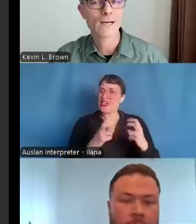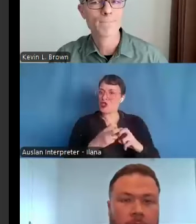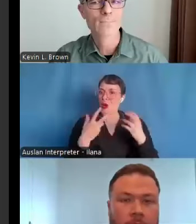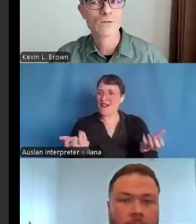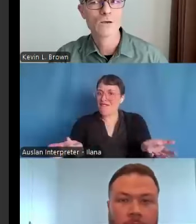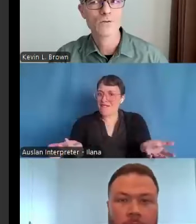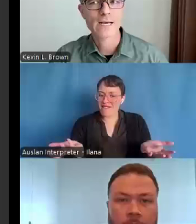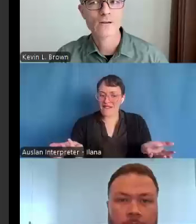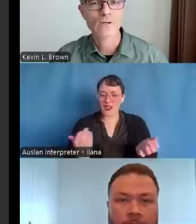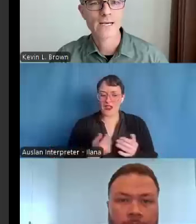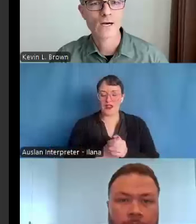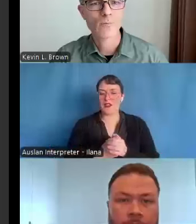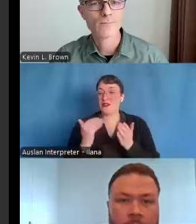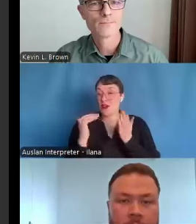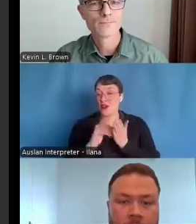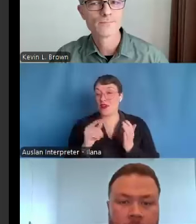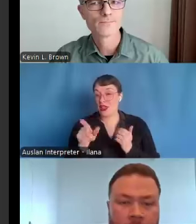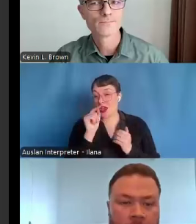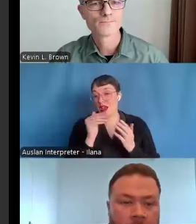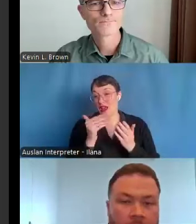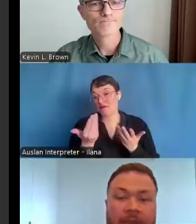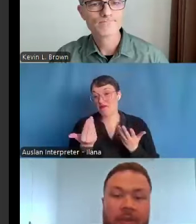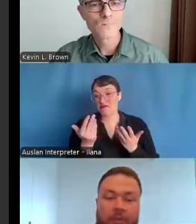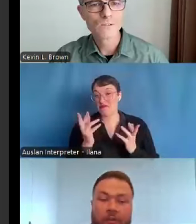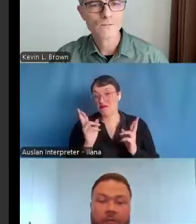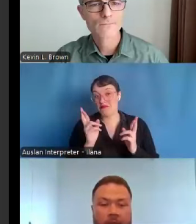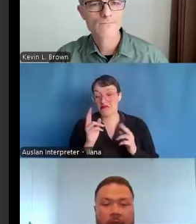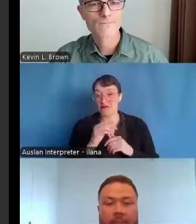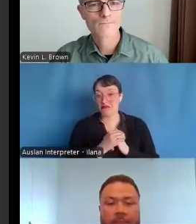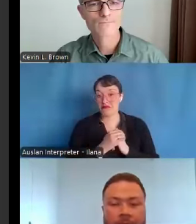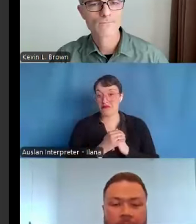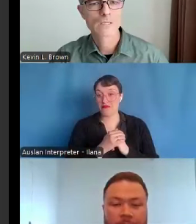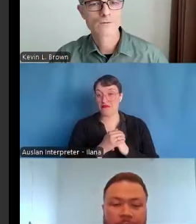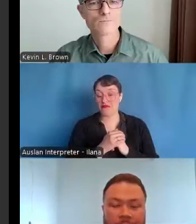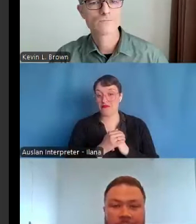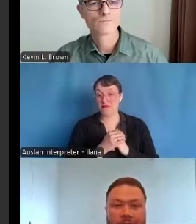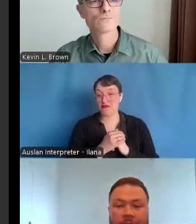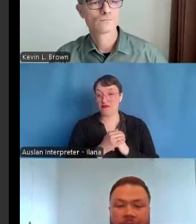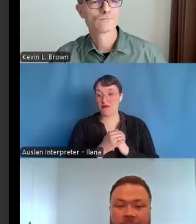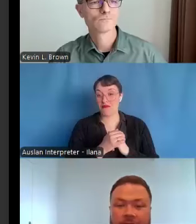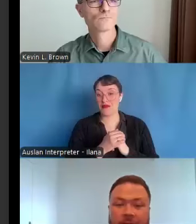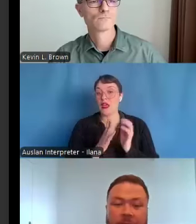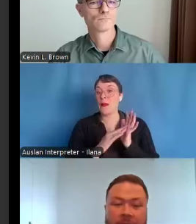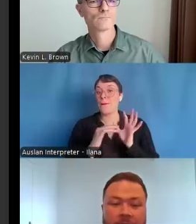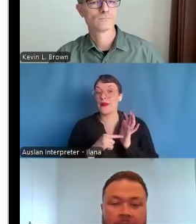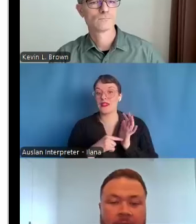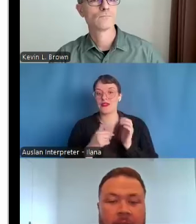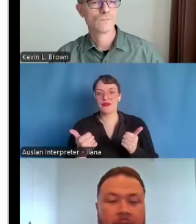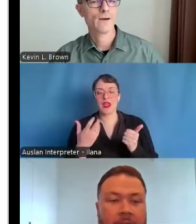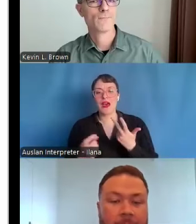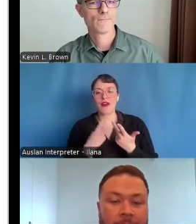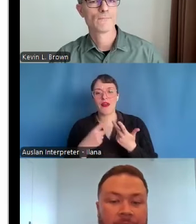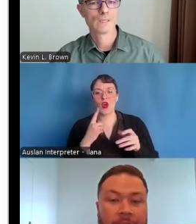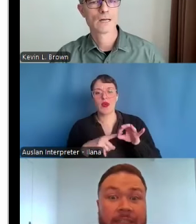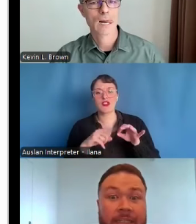really help. Thank you. We've also got another question from Mark.